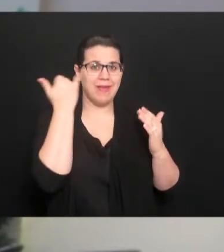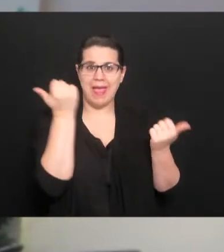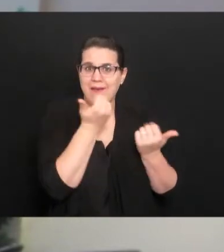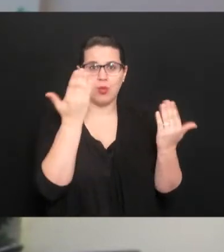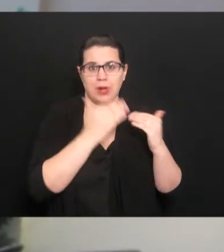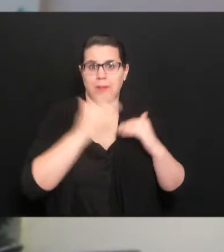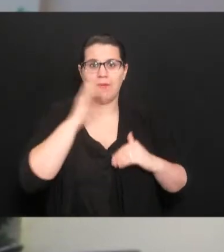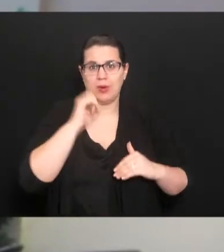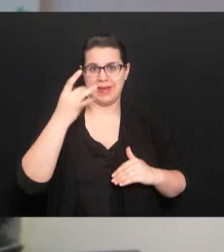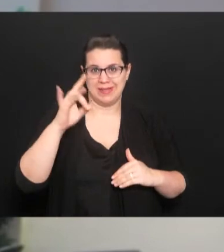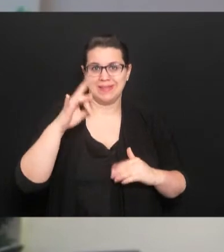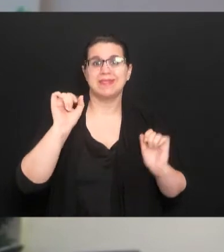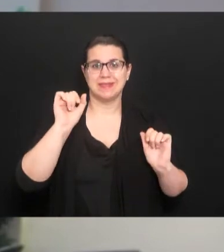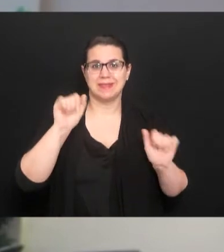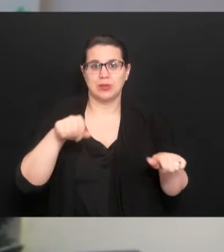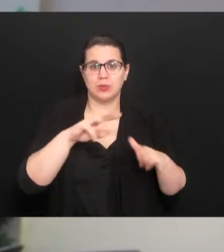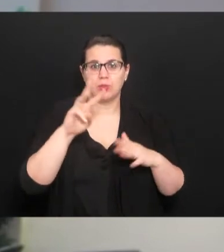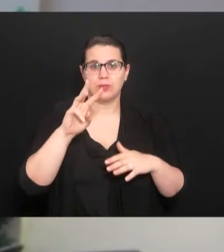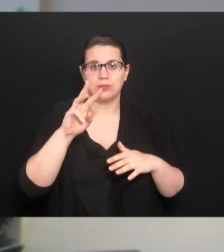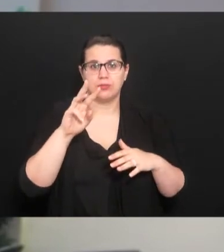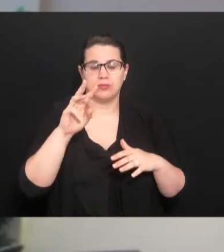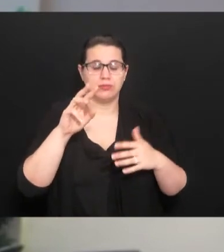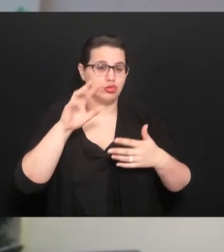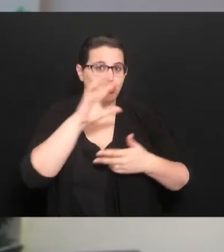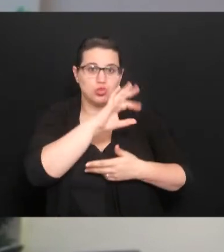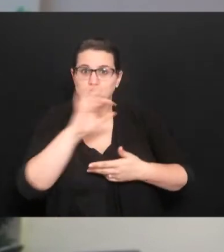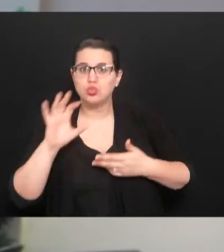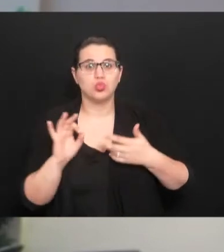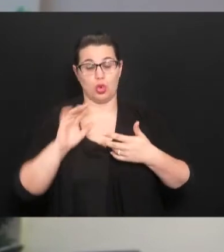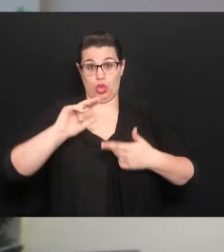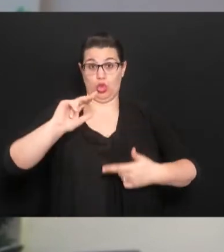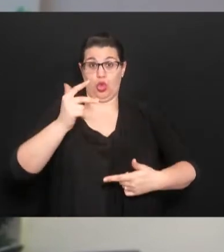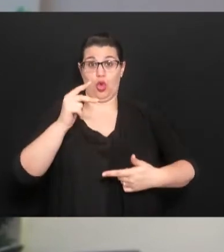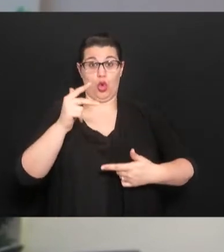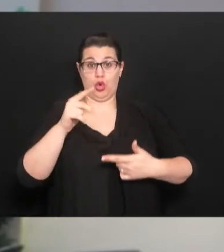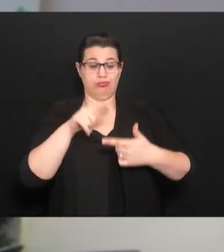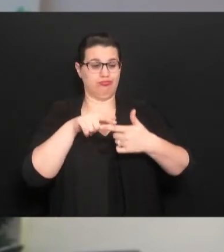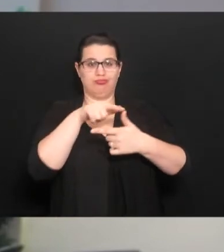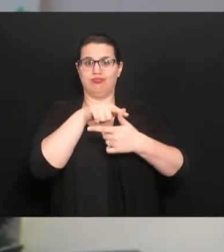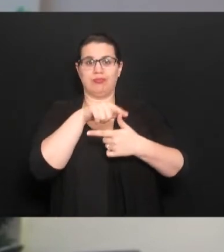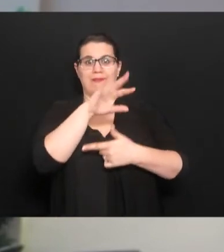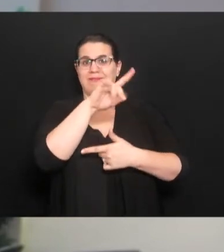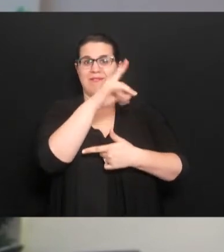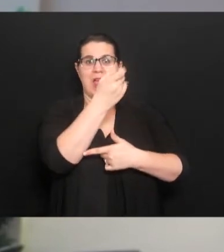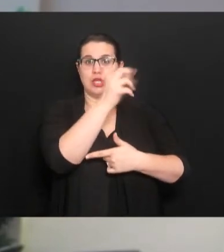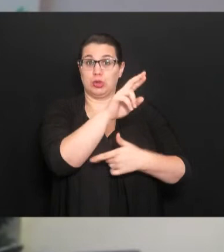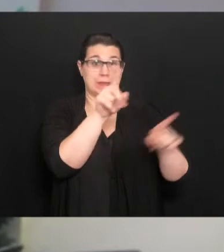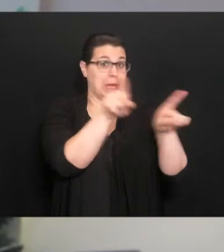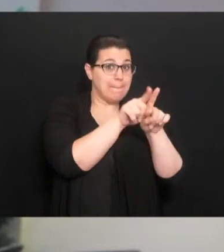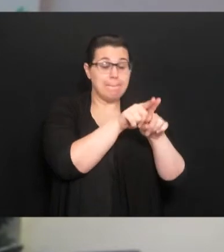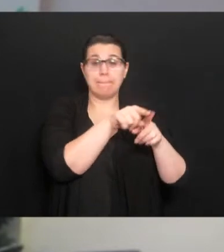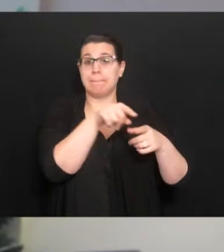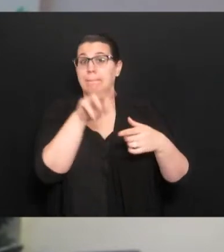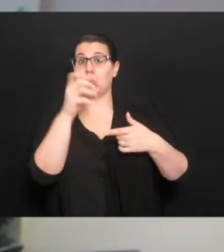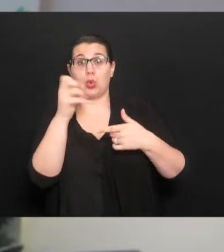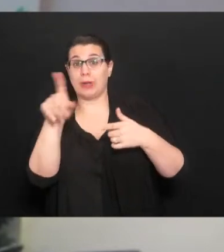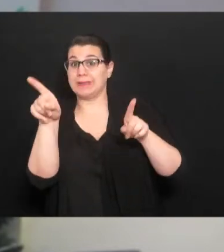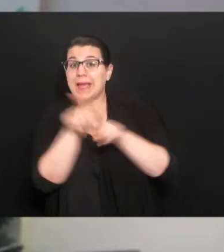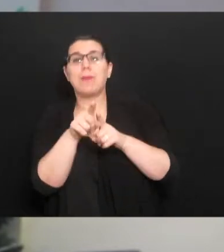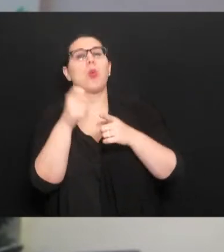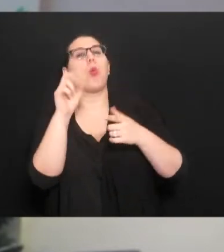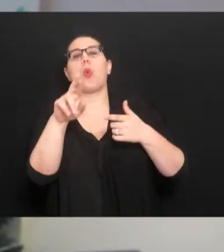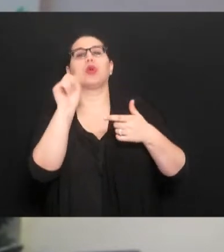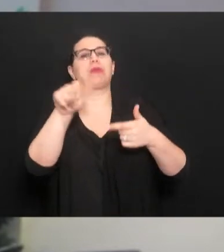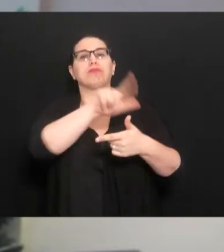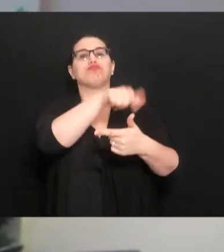criteria, can choose to get either a third dose, a booster dose of the same vaccine, or an alternative